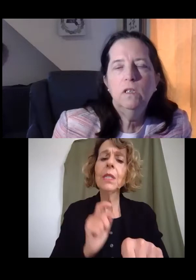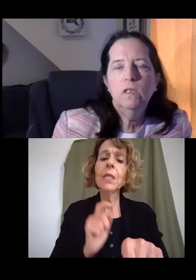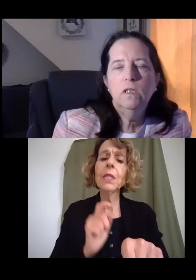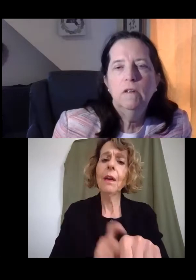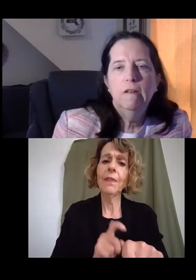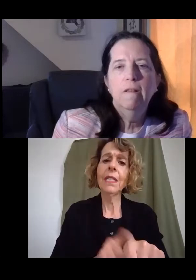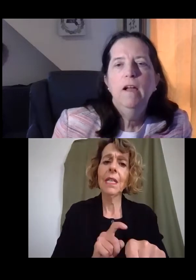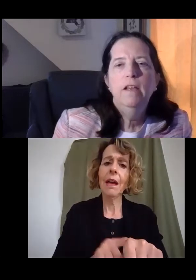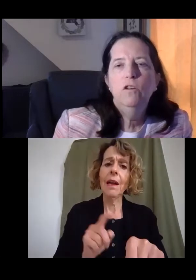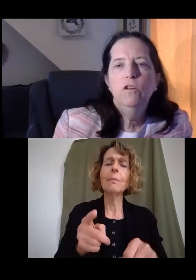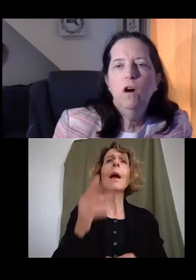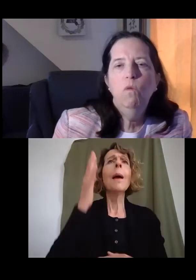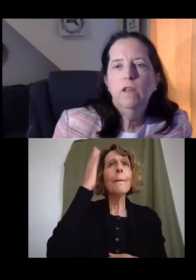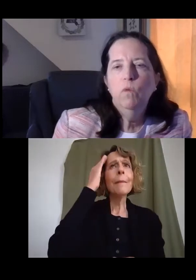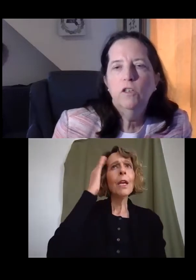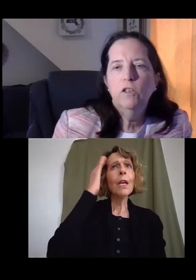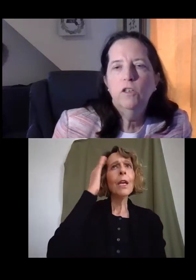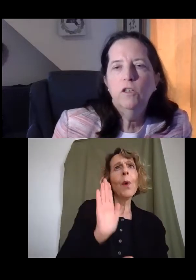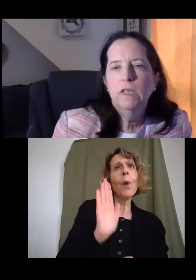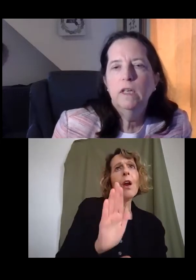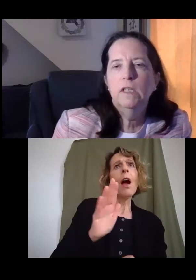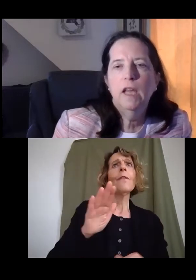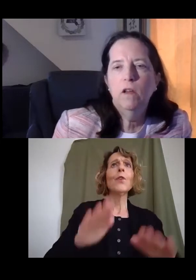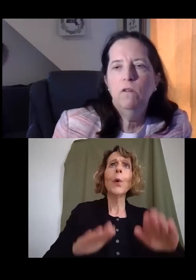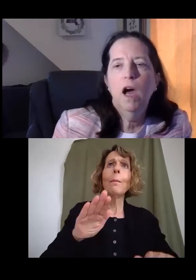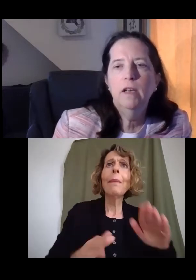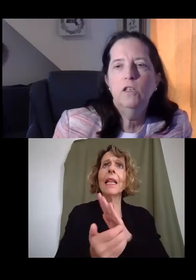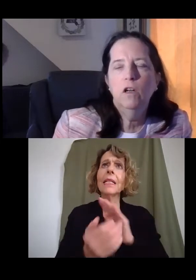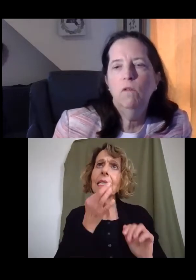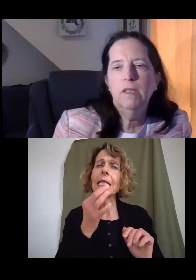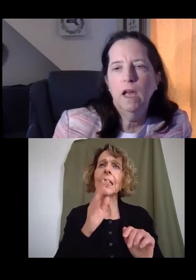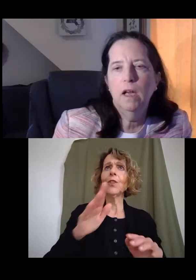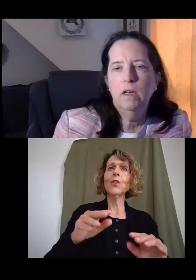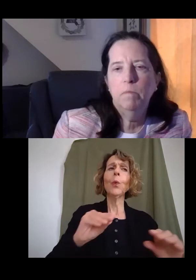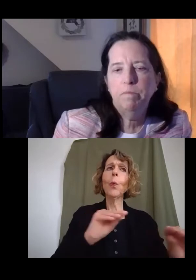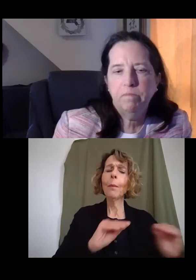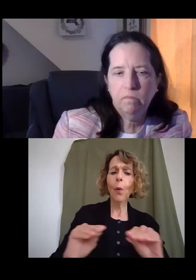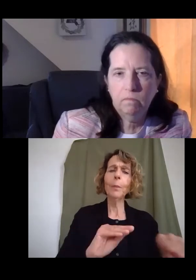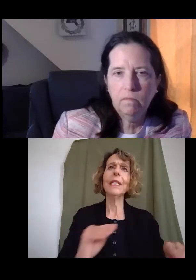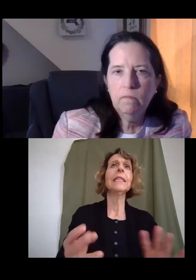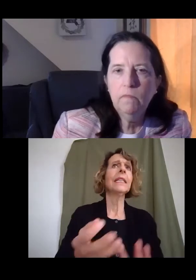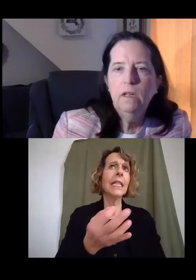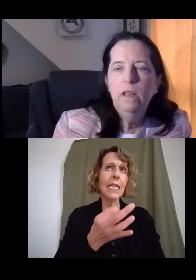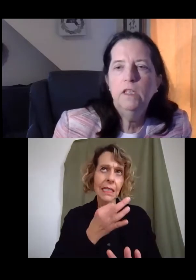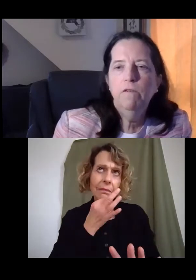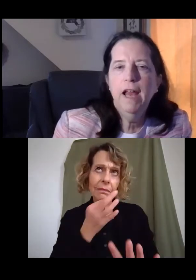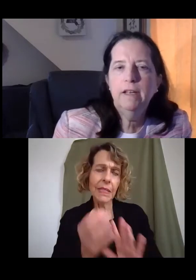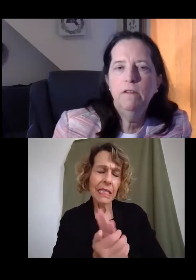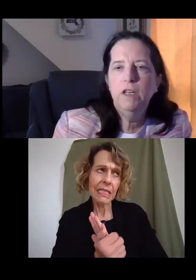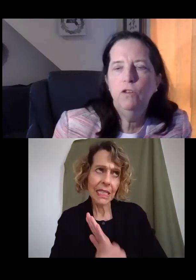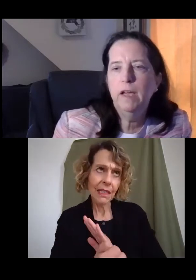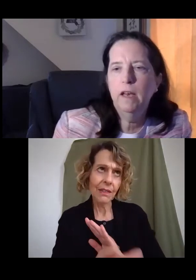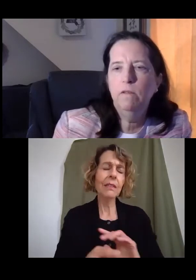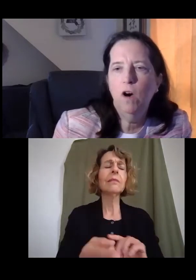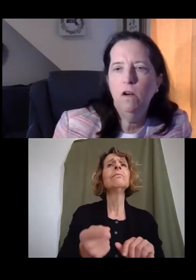skills, and you don't want the winter season to scare you not to go outside. There's different